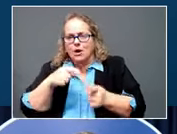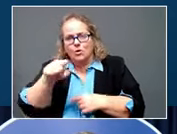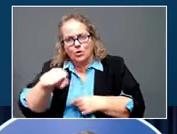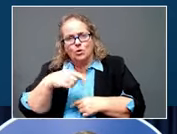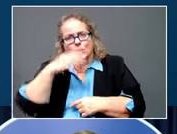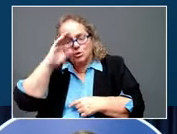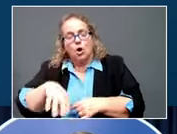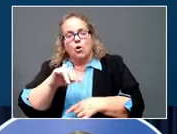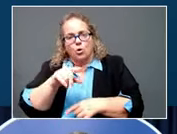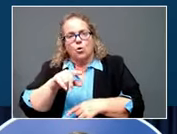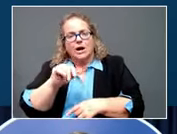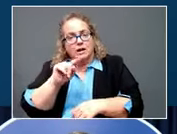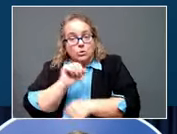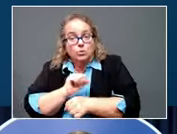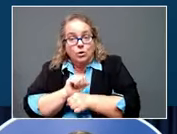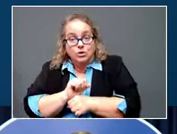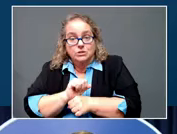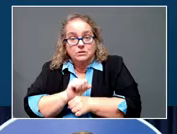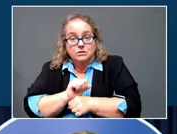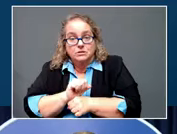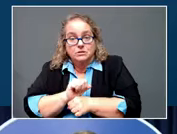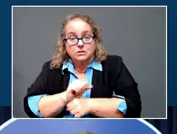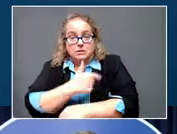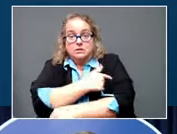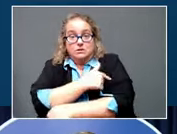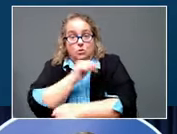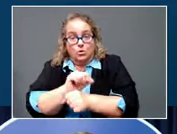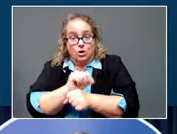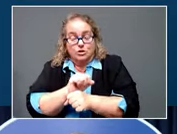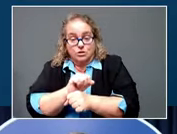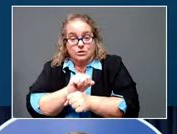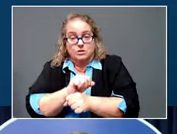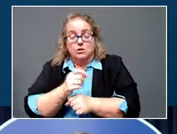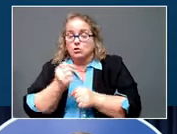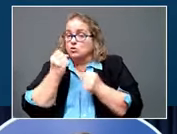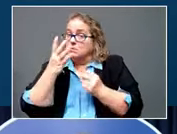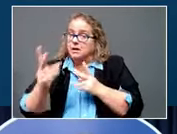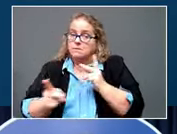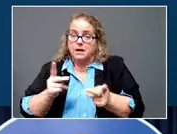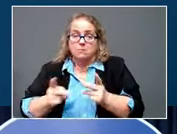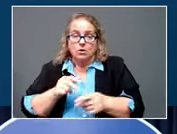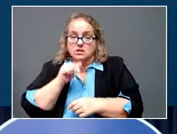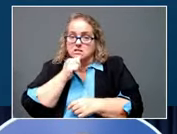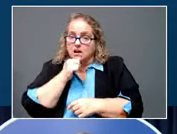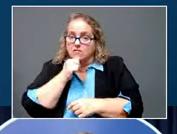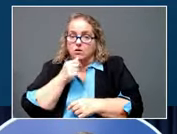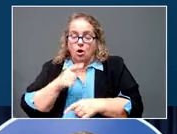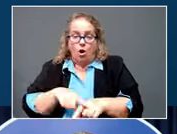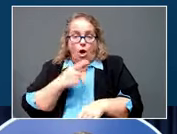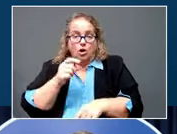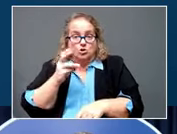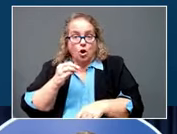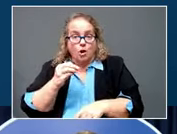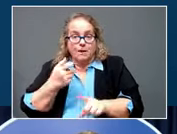people die or suffer long-term impacts that could have been avoided. Your family members that are pushing you to